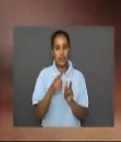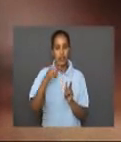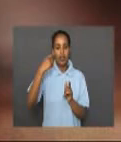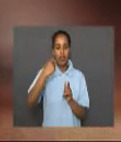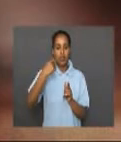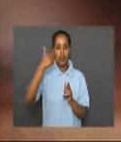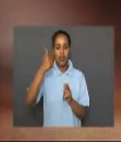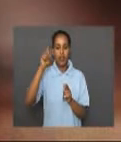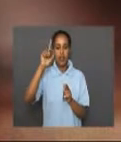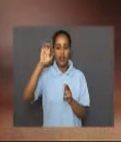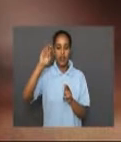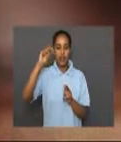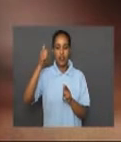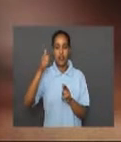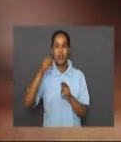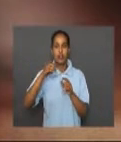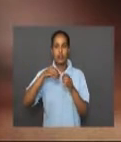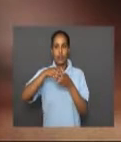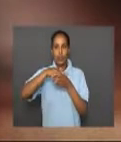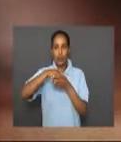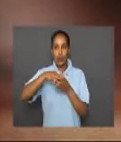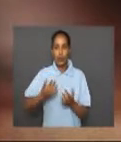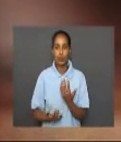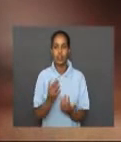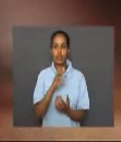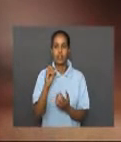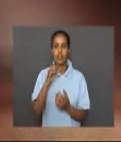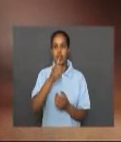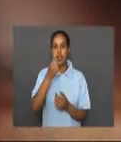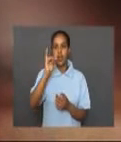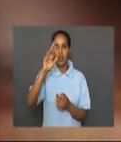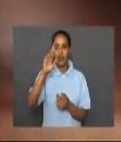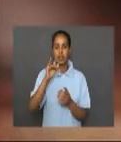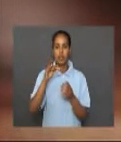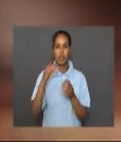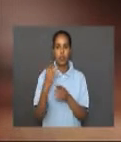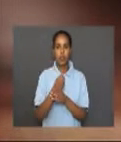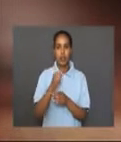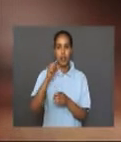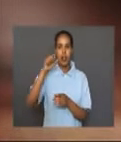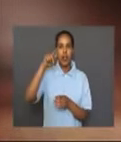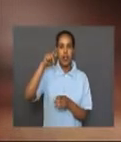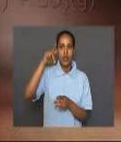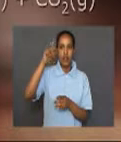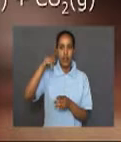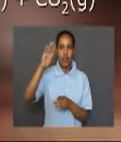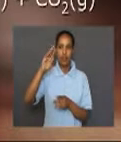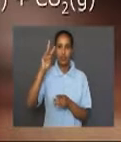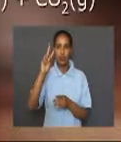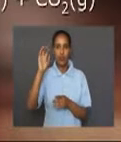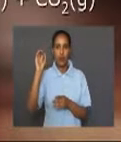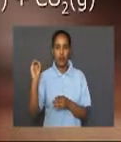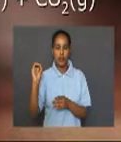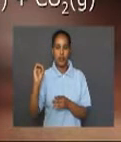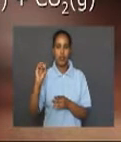When tin is used in alloys, it adds a desirable characteristic to another metal.